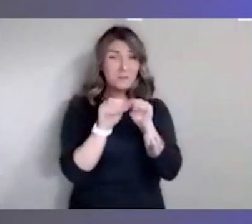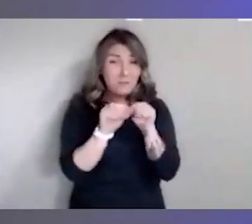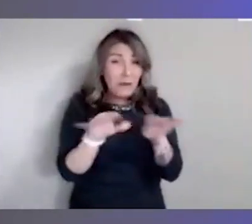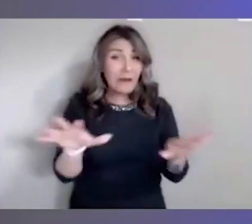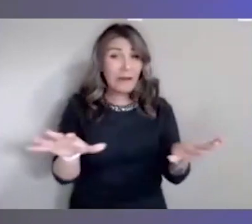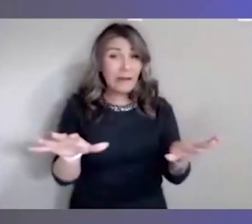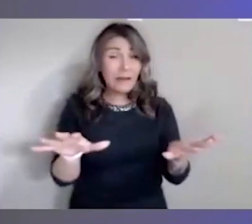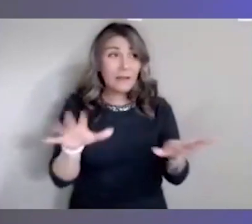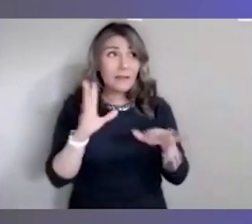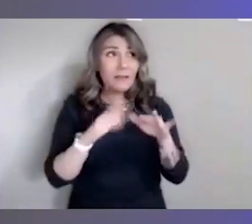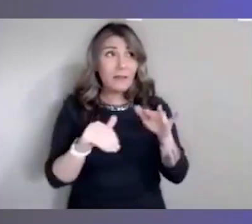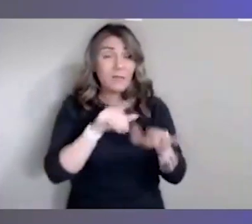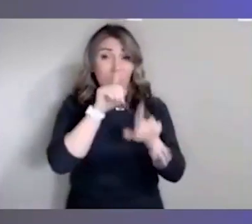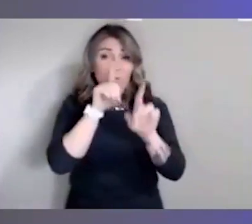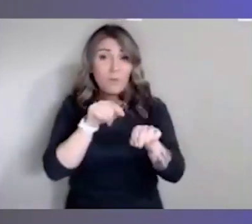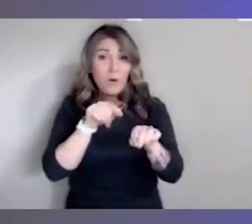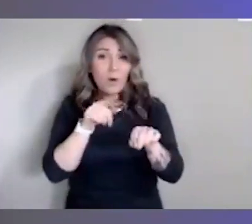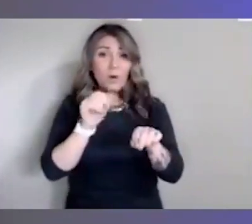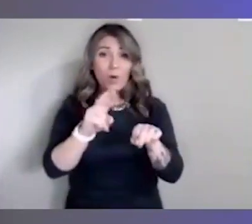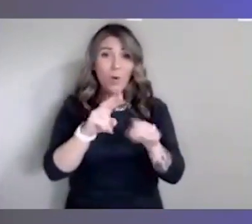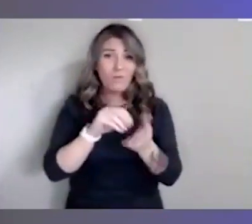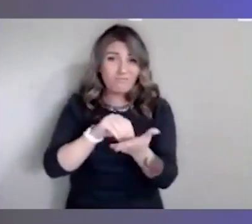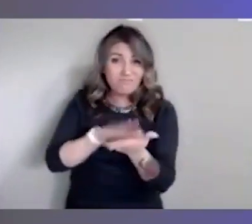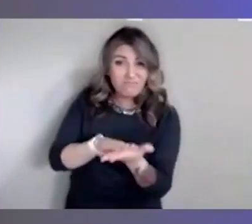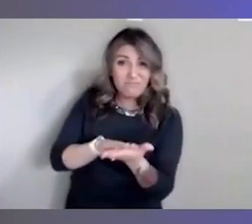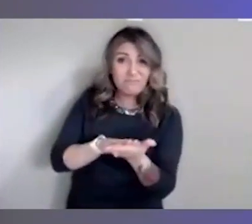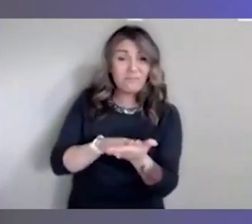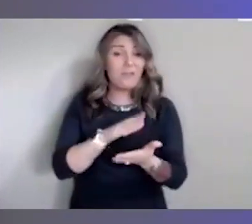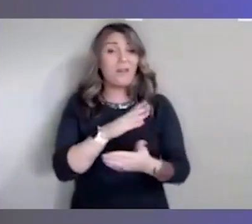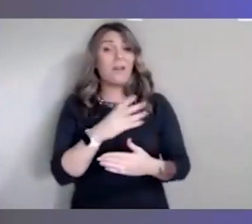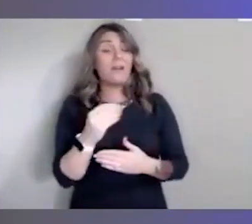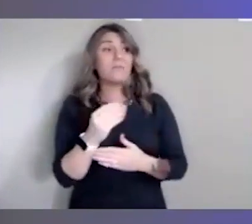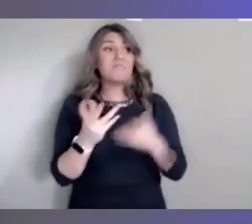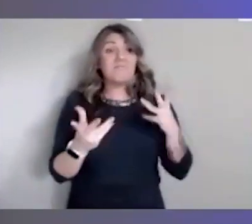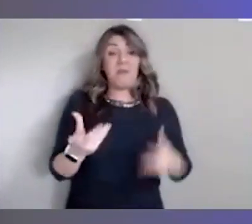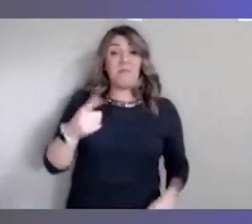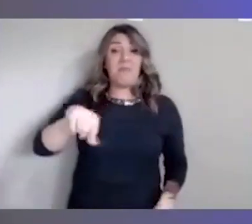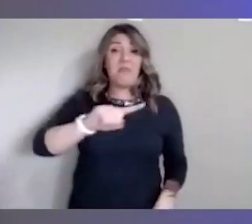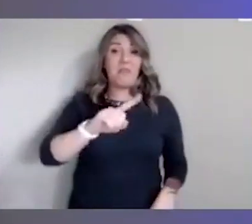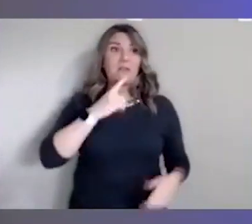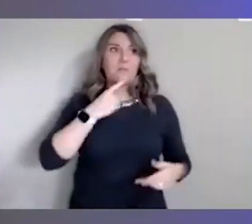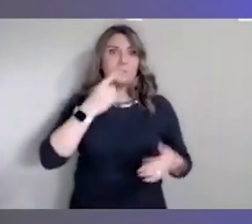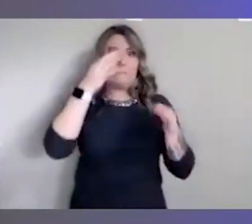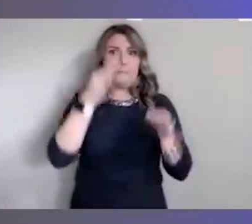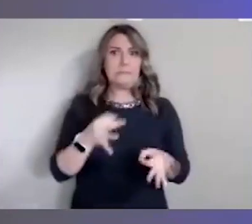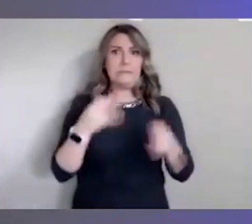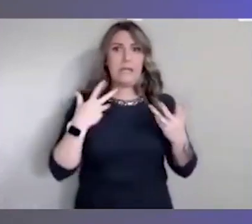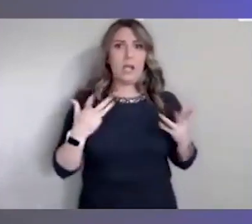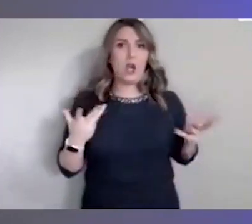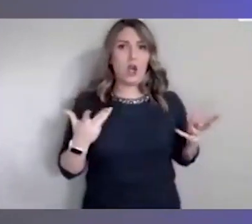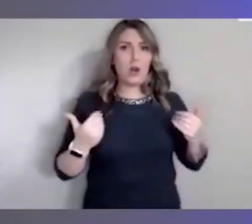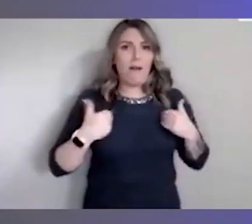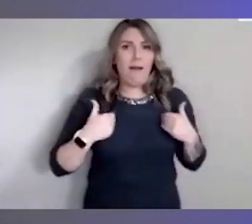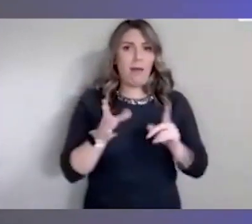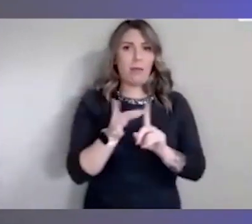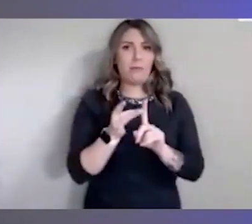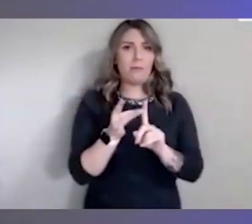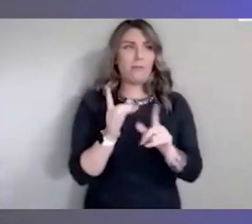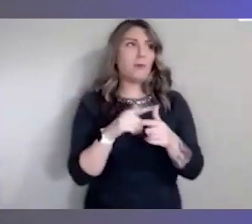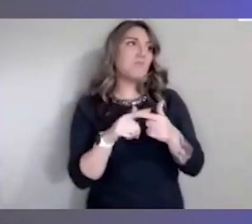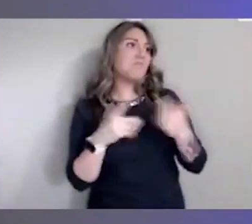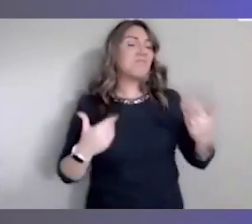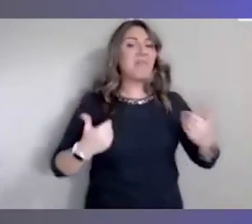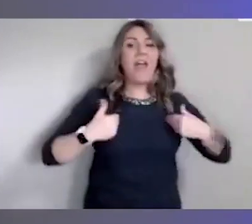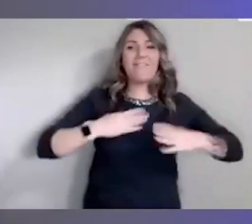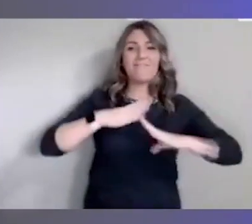even reported or registered, and I think that they might have concluded that, well, I've already had it, and therefore I've got some immunity to